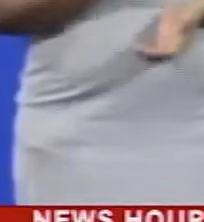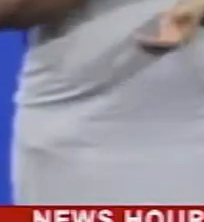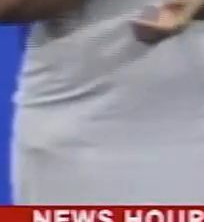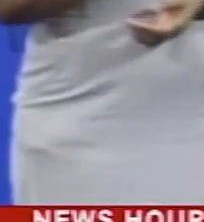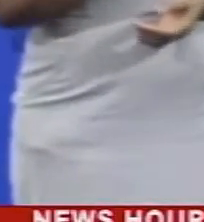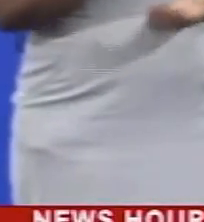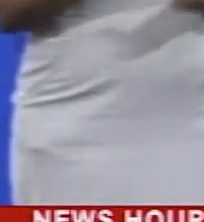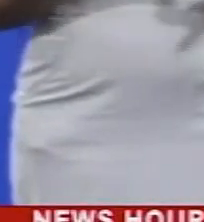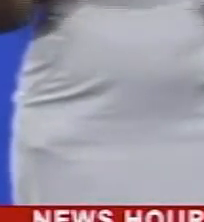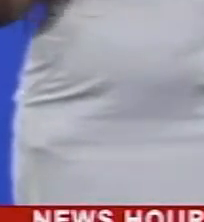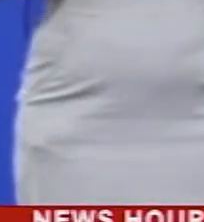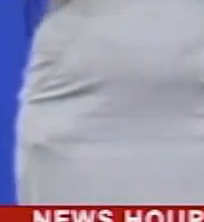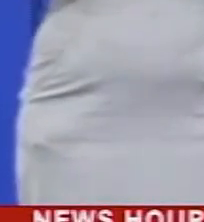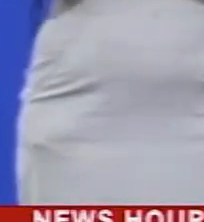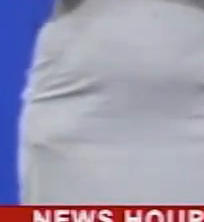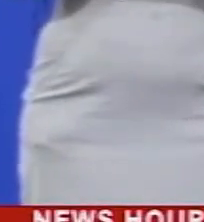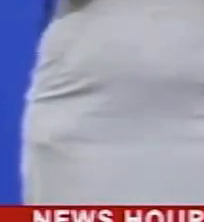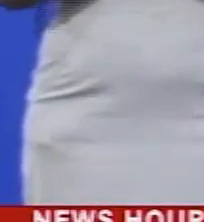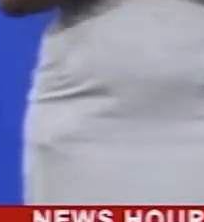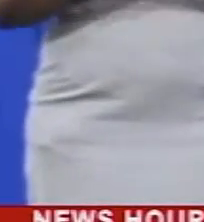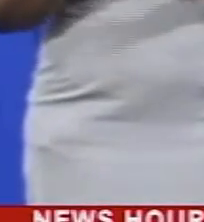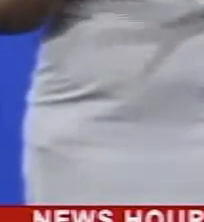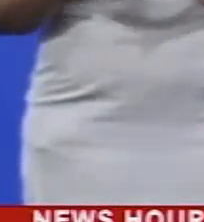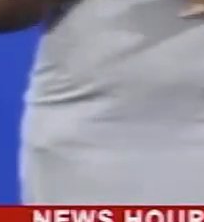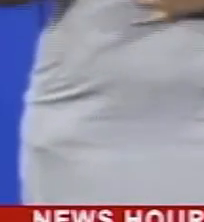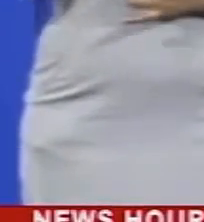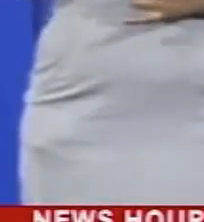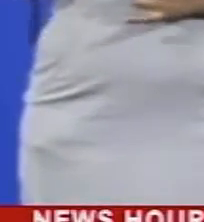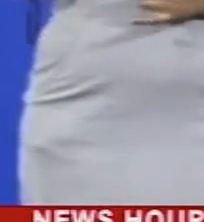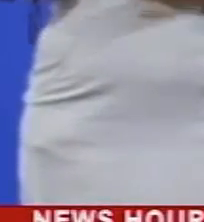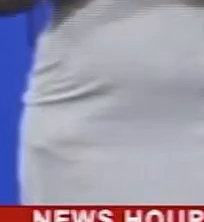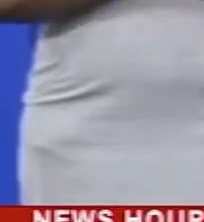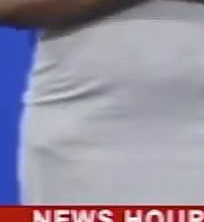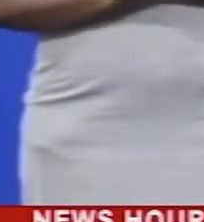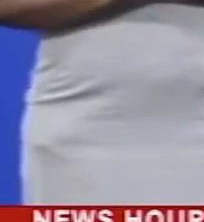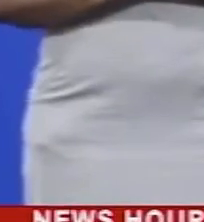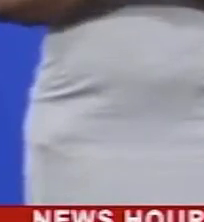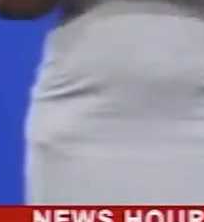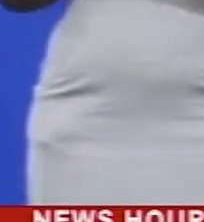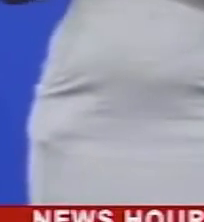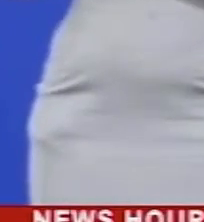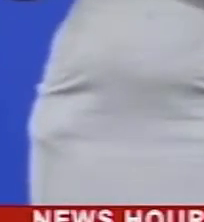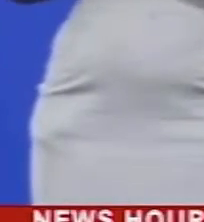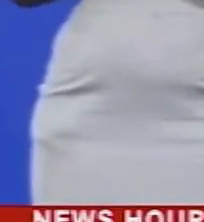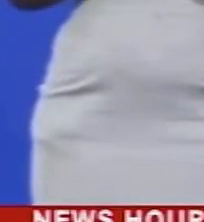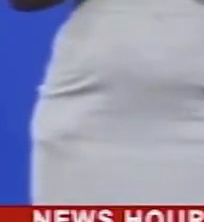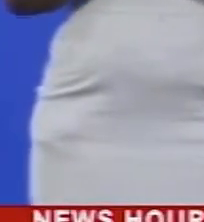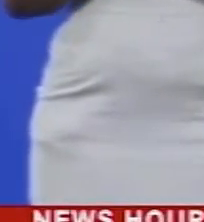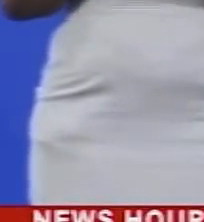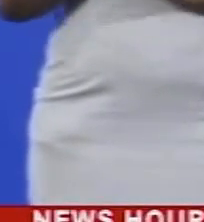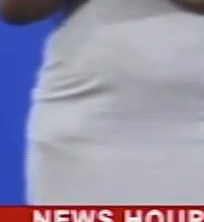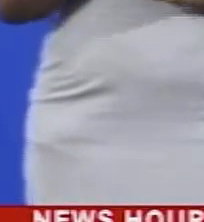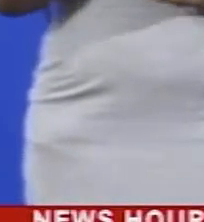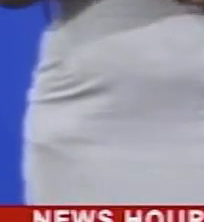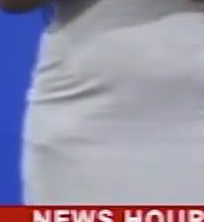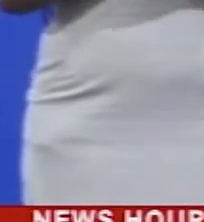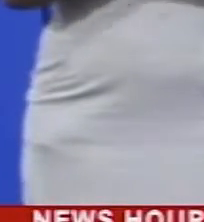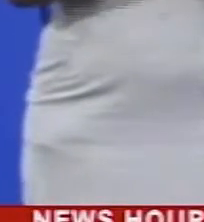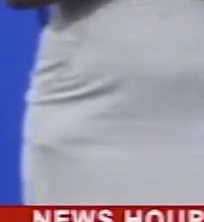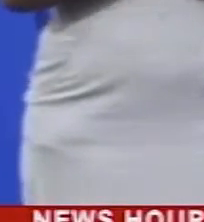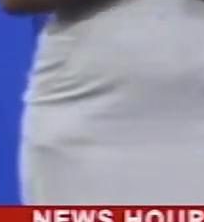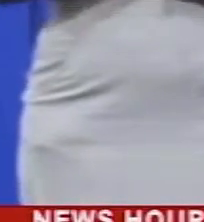is positive discrimination. The reason is that cabinet took notice of the peculiar nature of their tasks and the